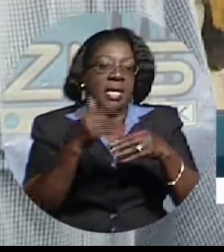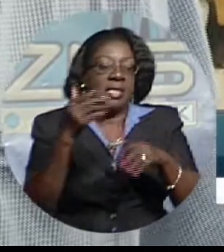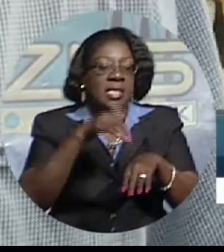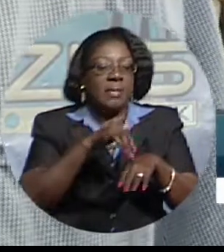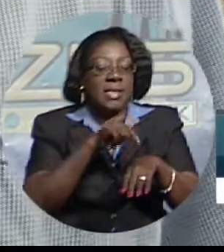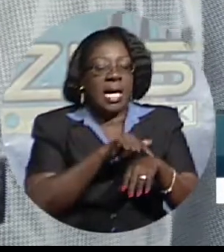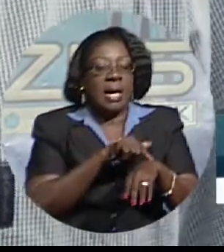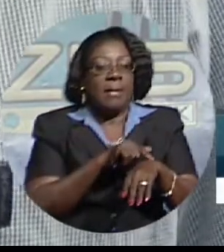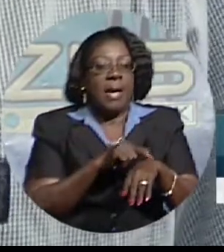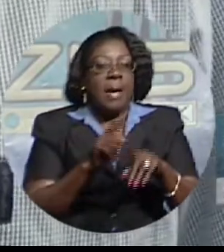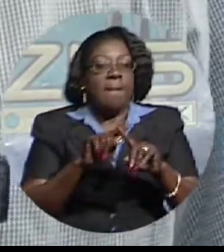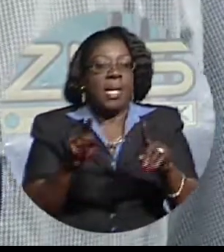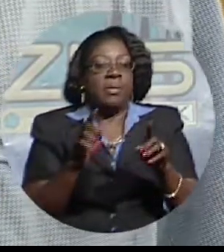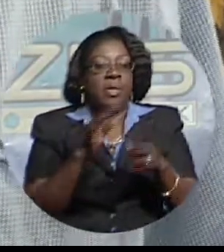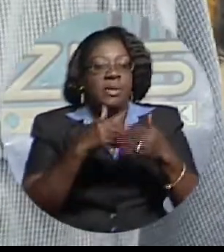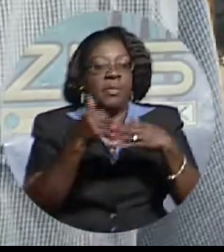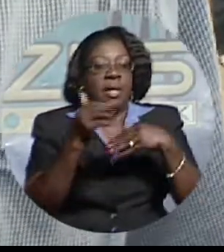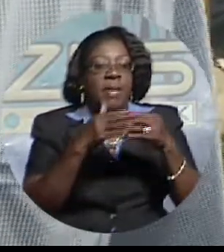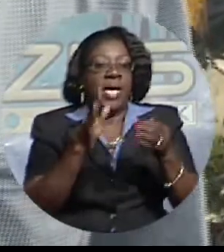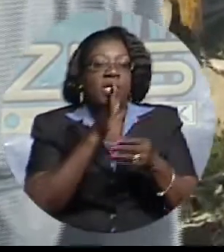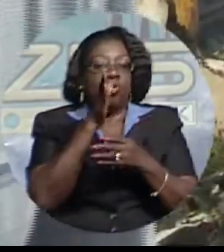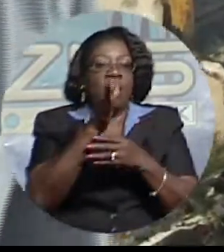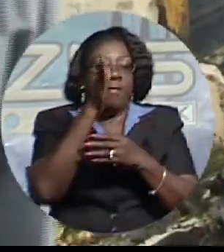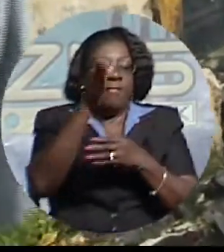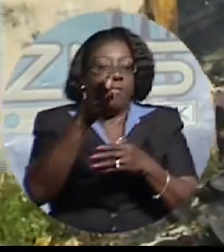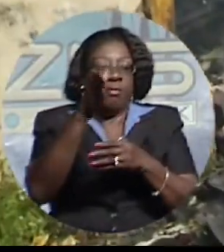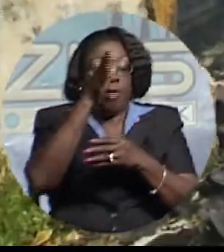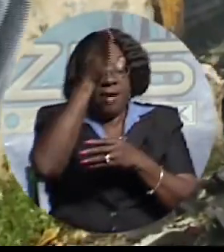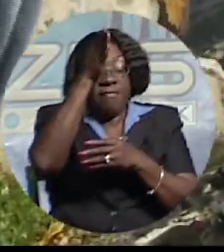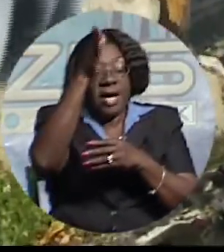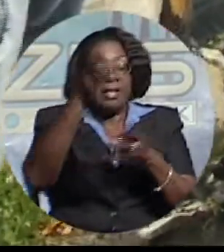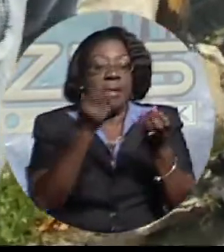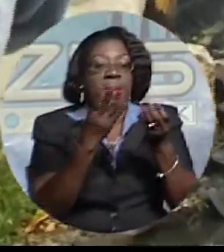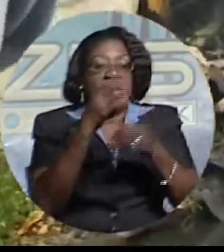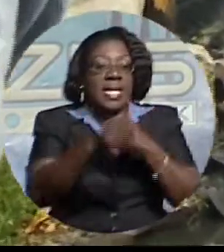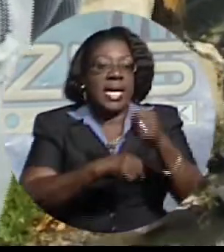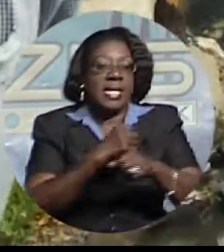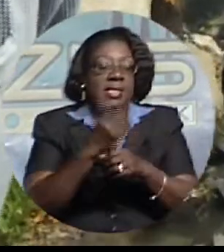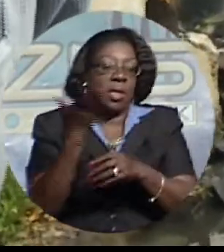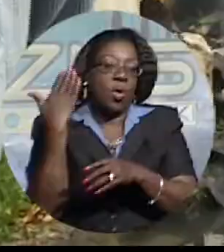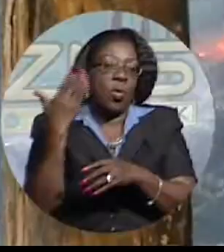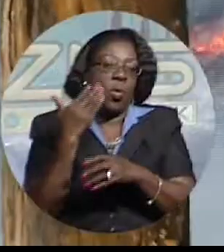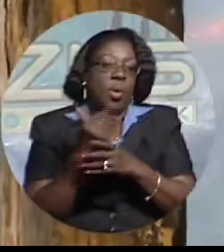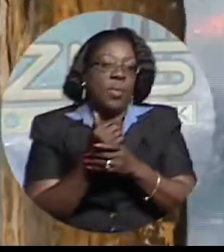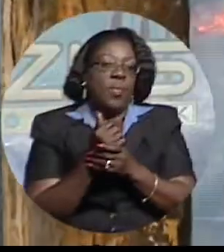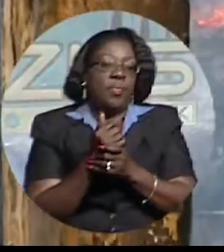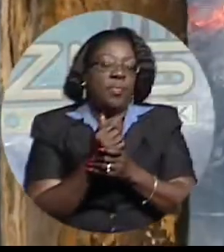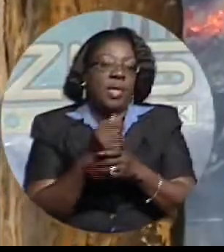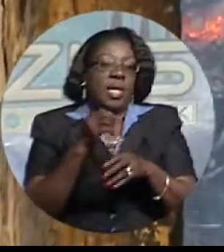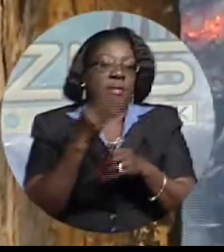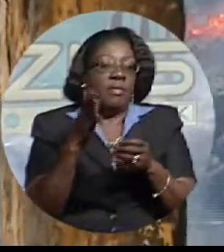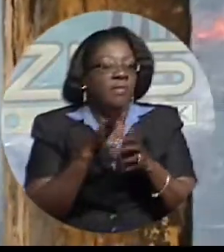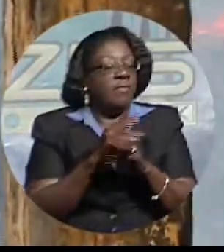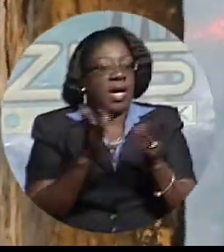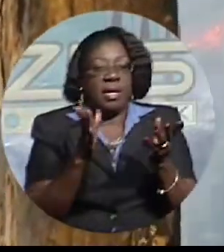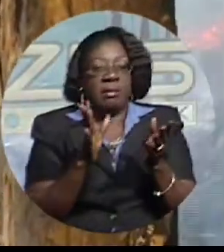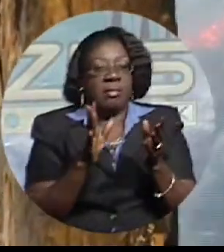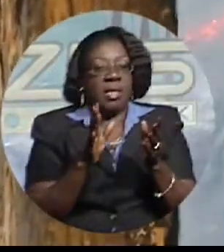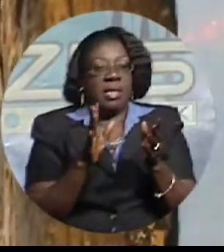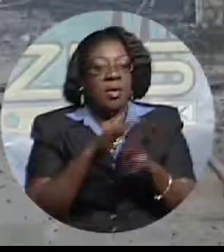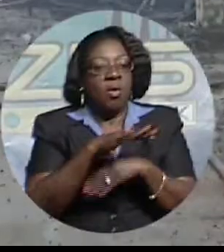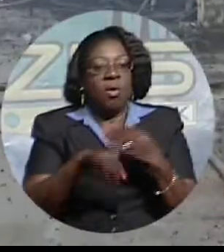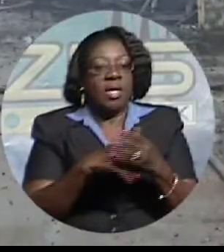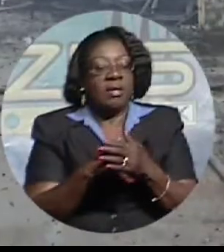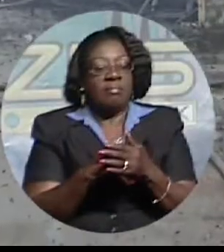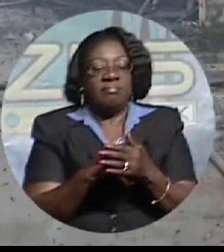time. But it was built by my grandfather many years ago, and unfortunately it went up this morning. It almost feels